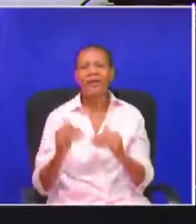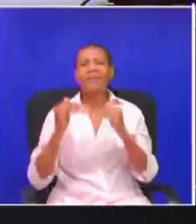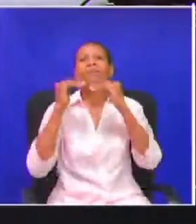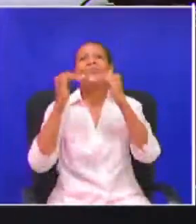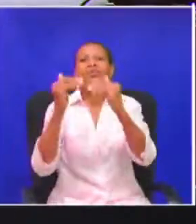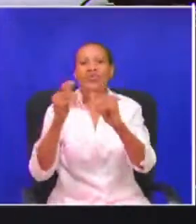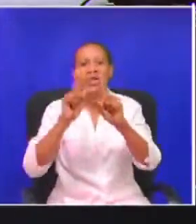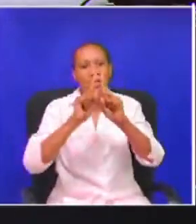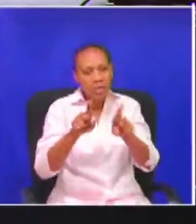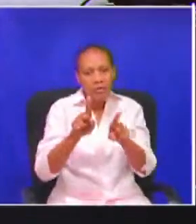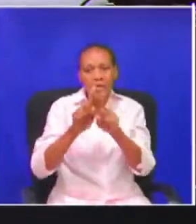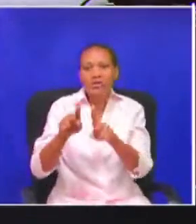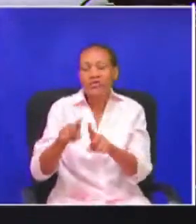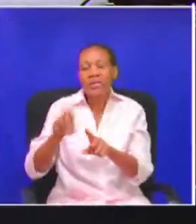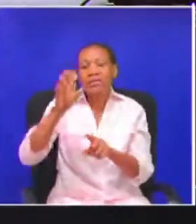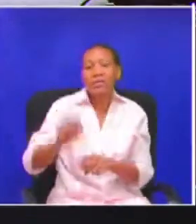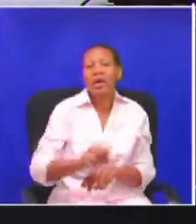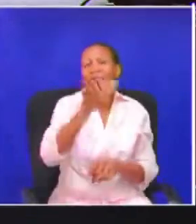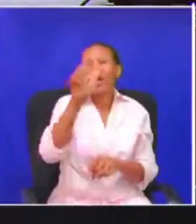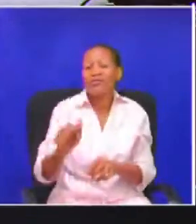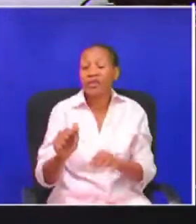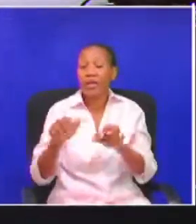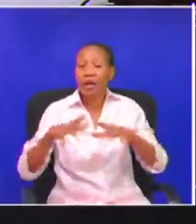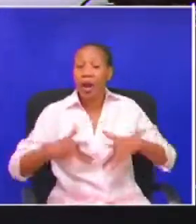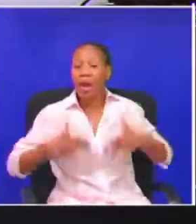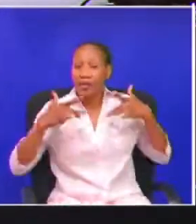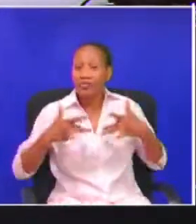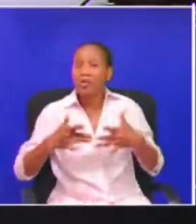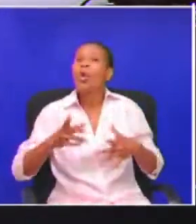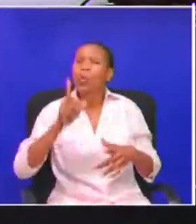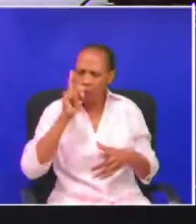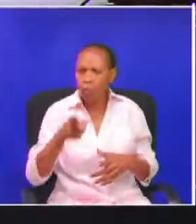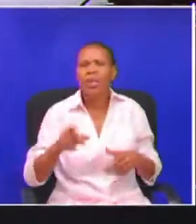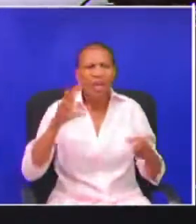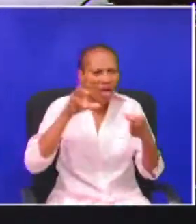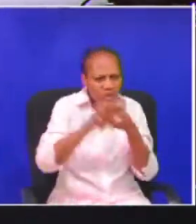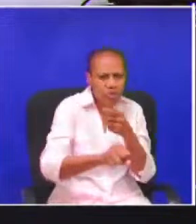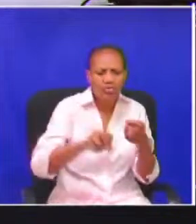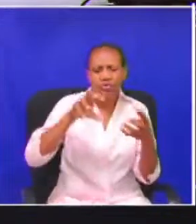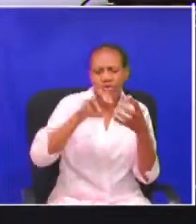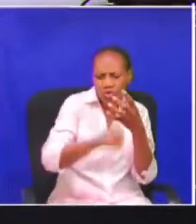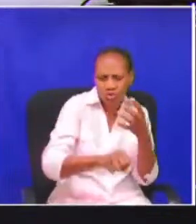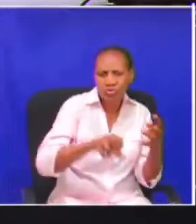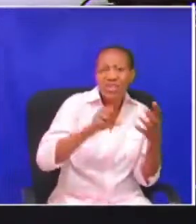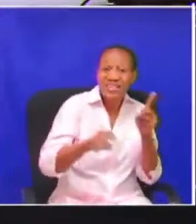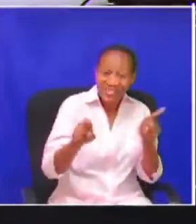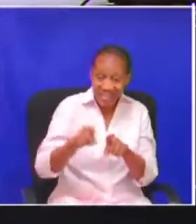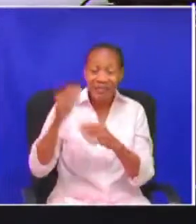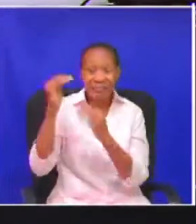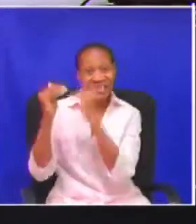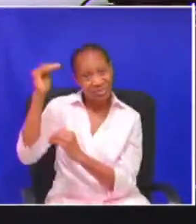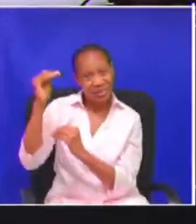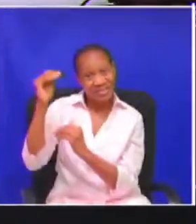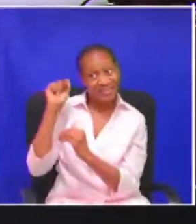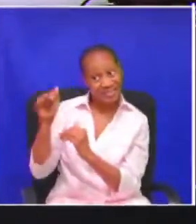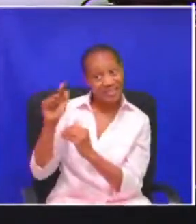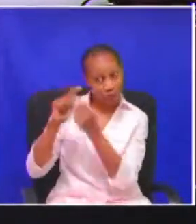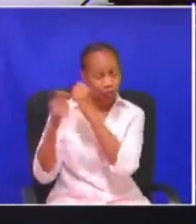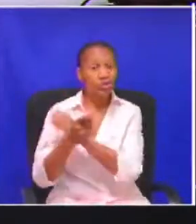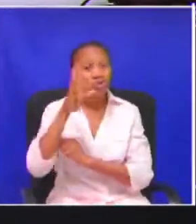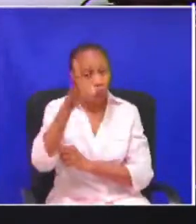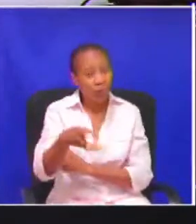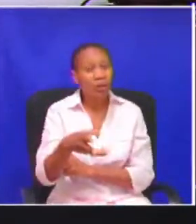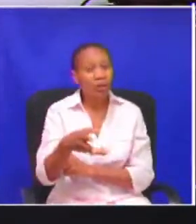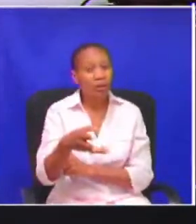various aspects of South African people's lives, we will be able to deal with inequality. South Africa is the